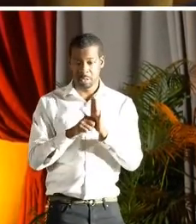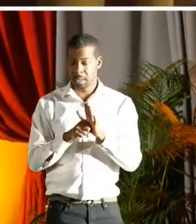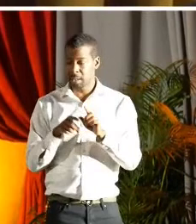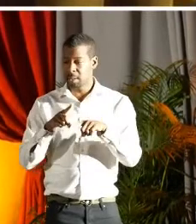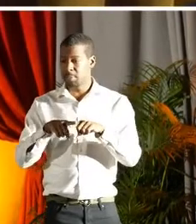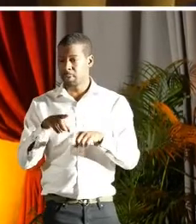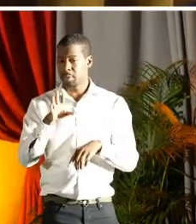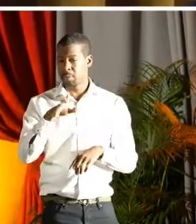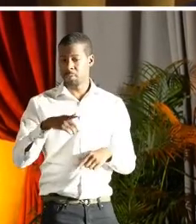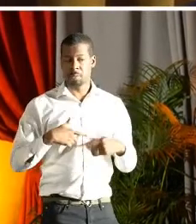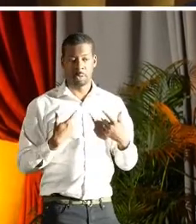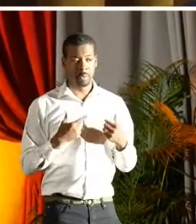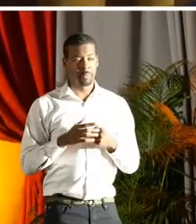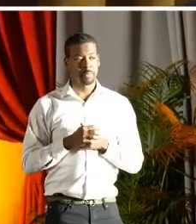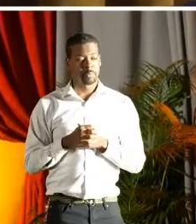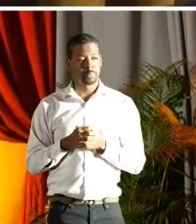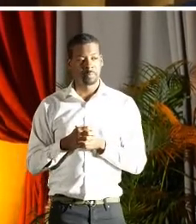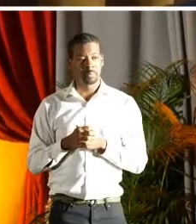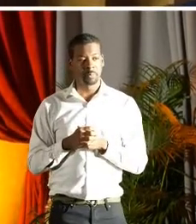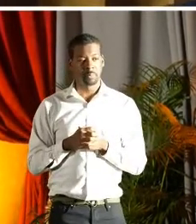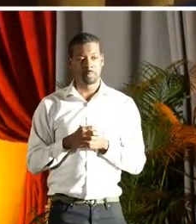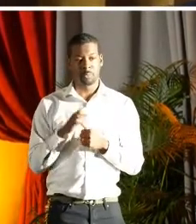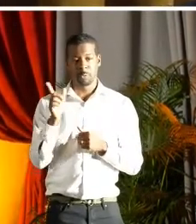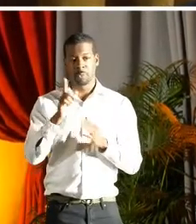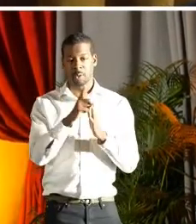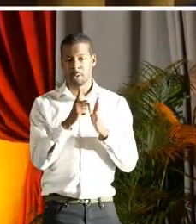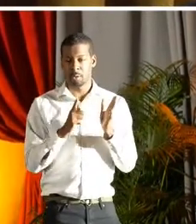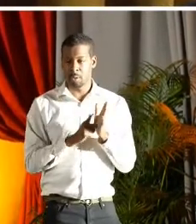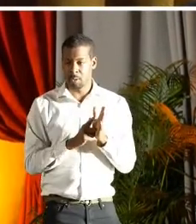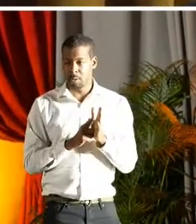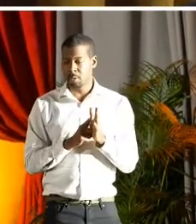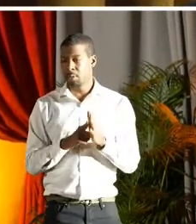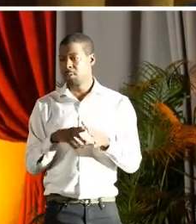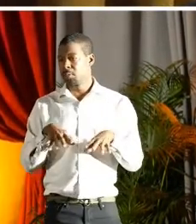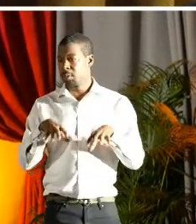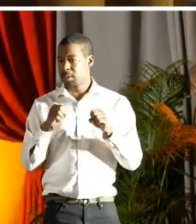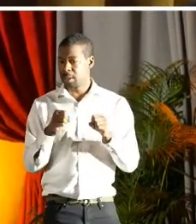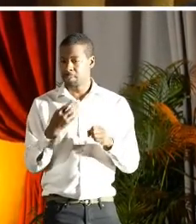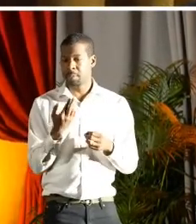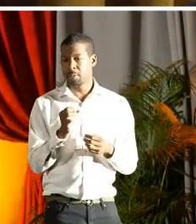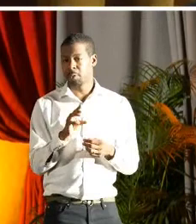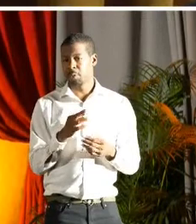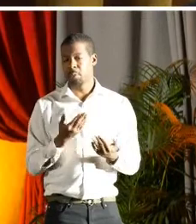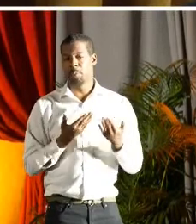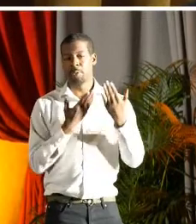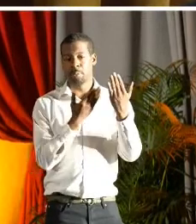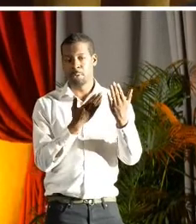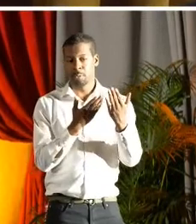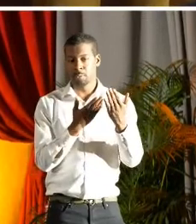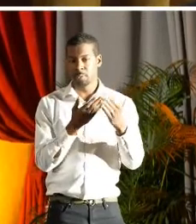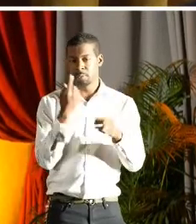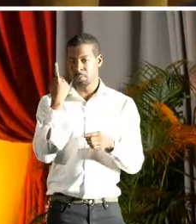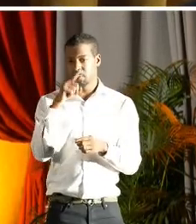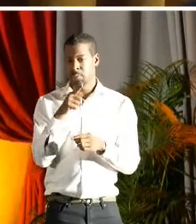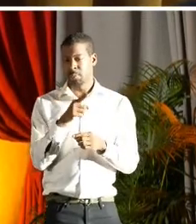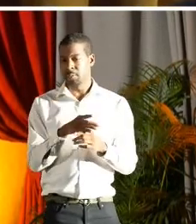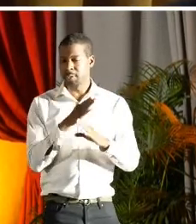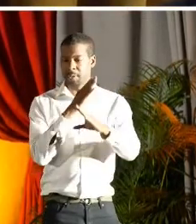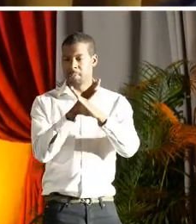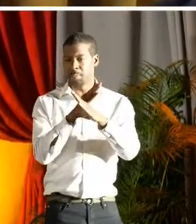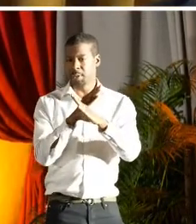depending on where you live, that were where there was legislation either adopted or proposed to curtail the true